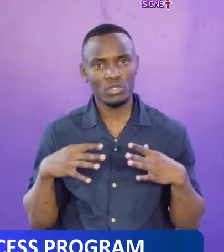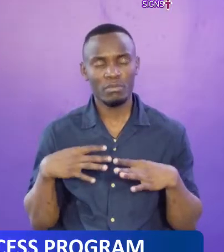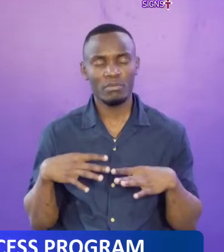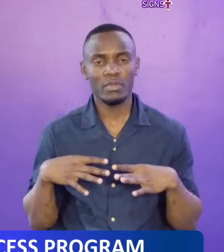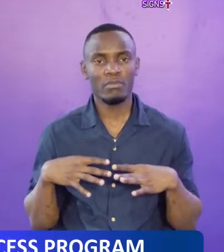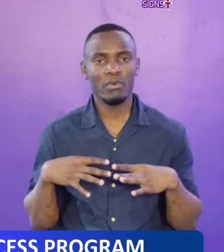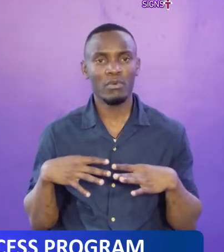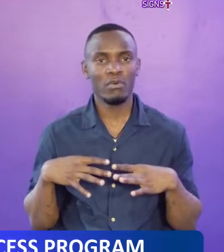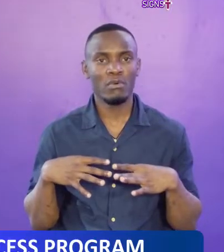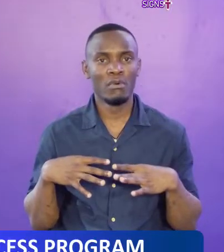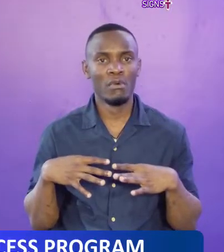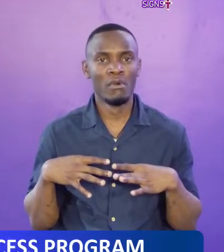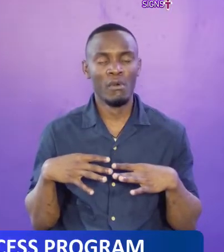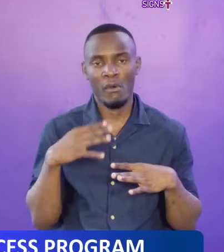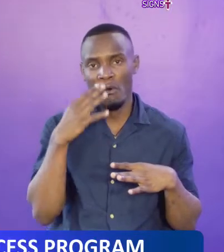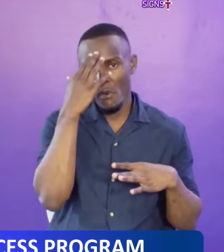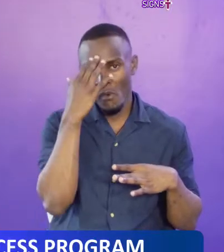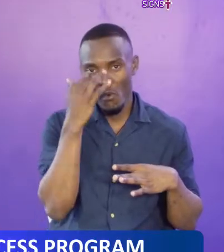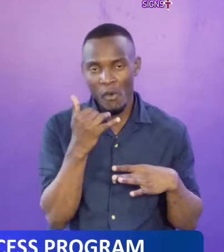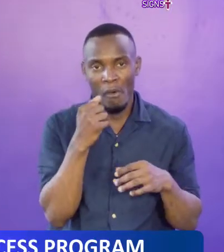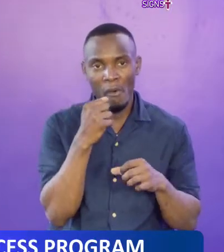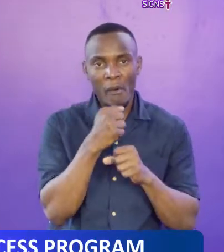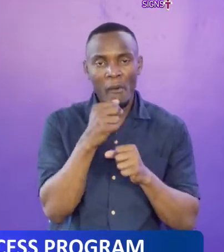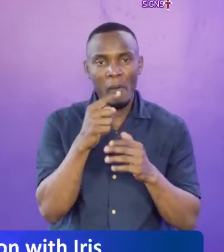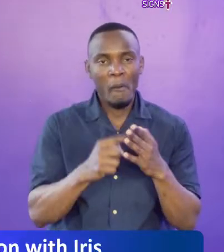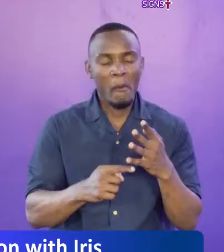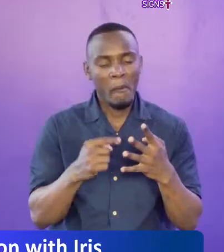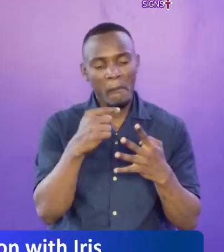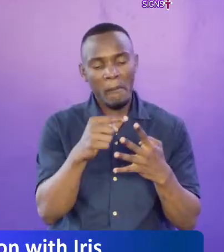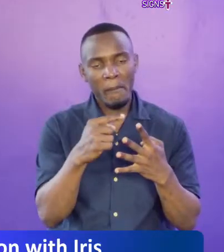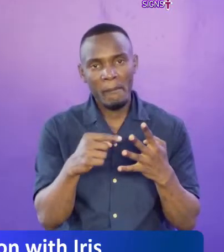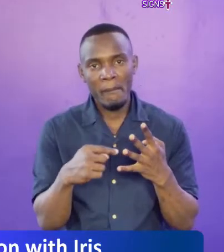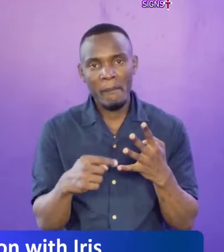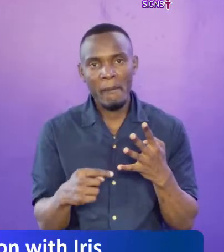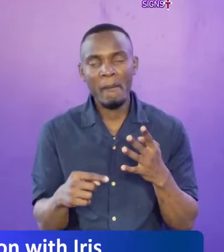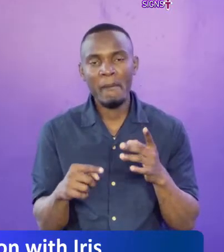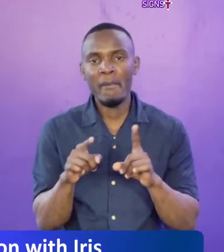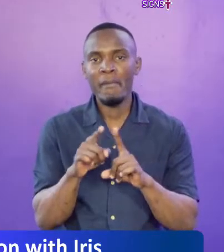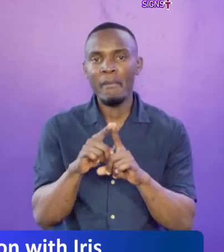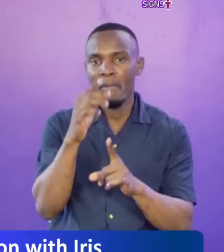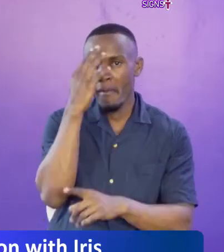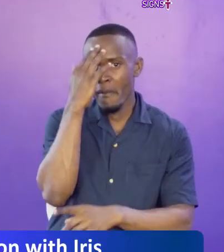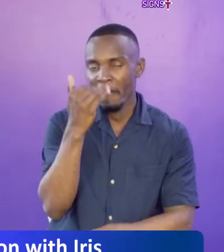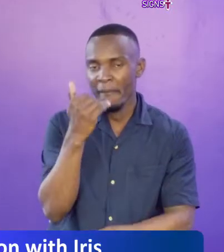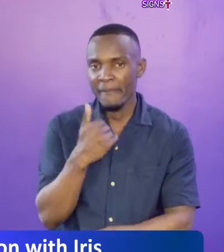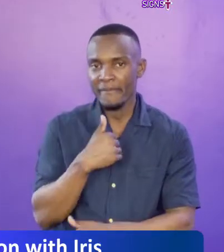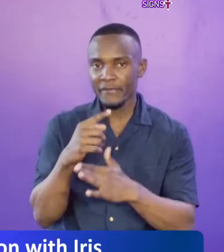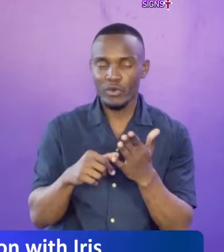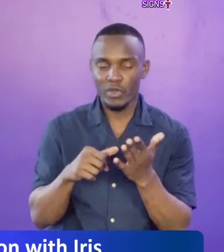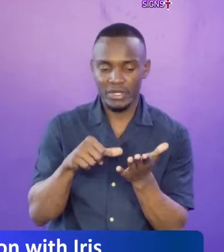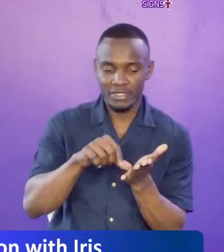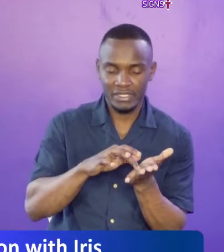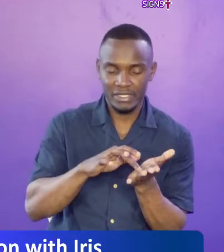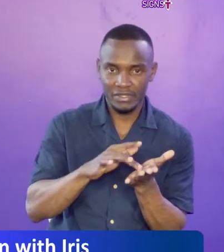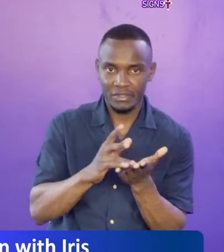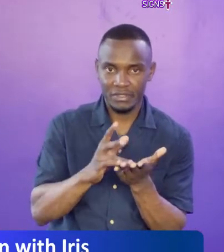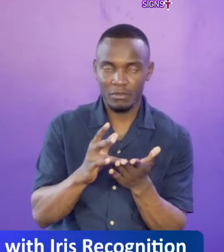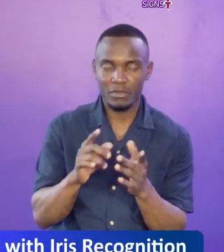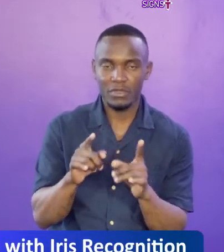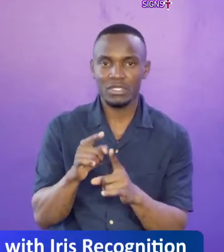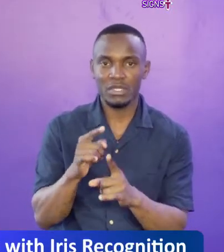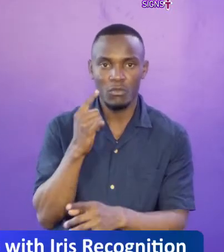that this is why we are doing A, B, C, D, and why we are having the thumbs, Yeah. why we are having the iris, Yeah.